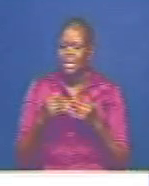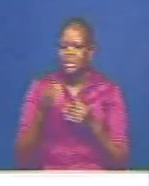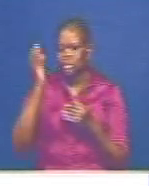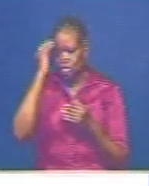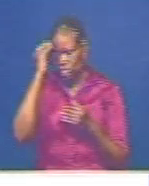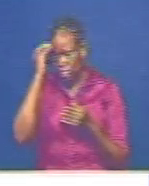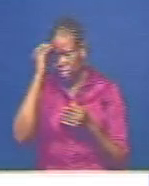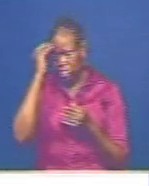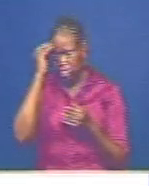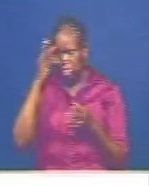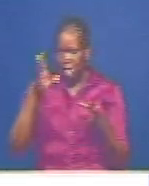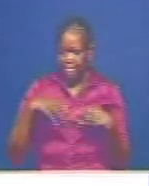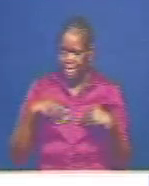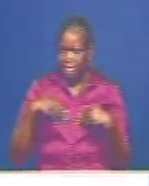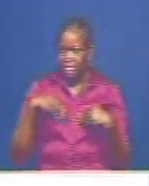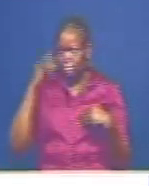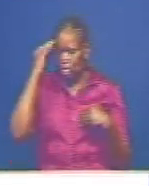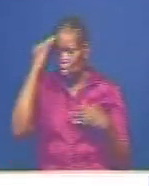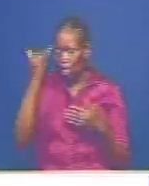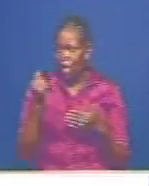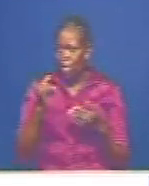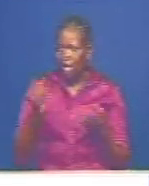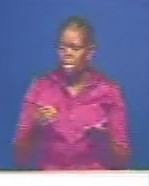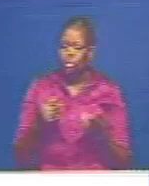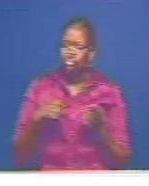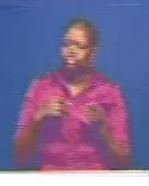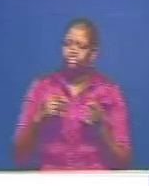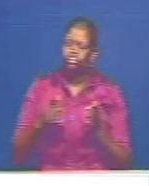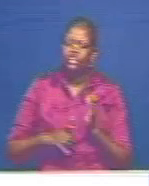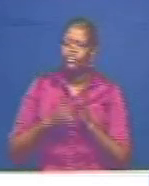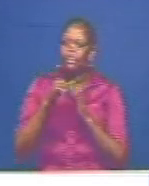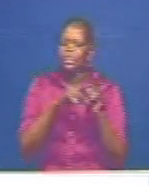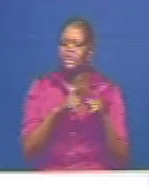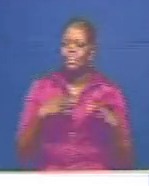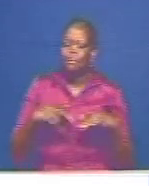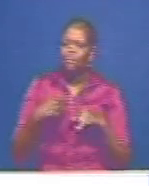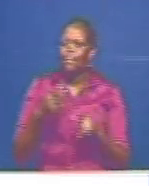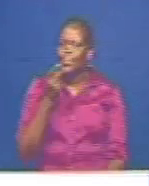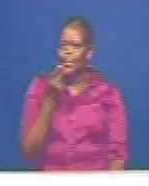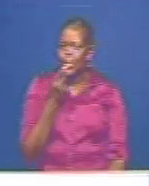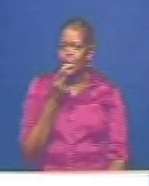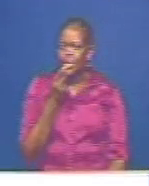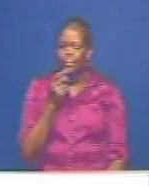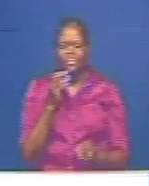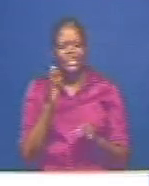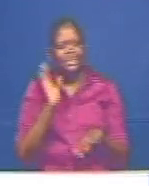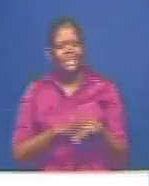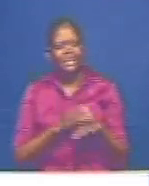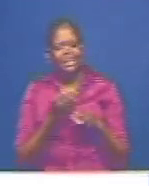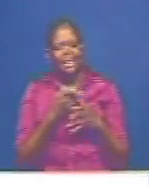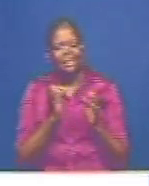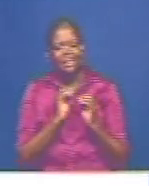let us embrace education mm-hmm. so that we can progress mm-hmm. as the people of Pokot. If you didn't get anything, just remember